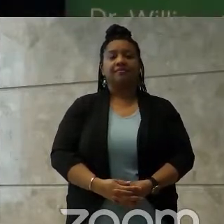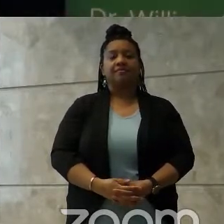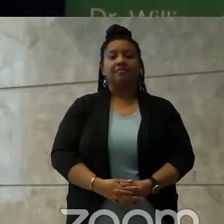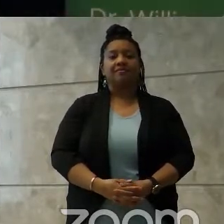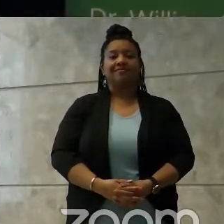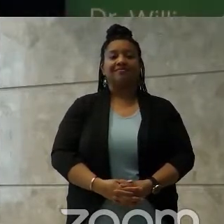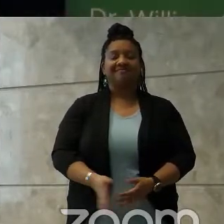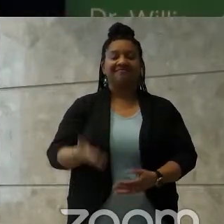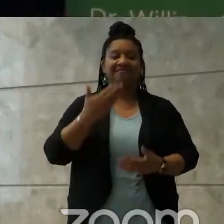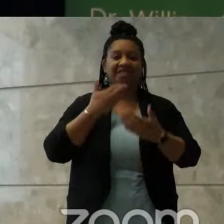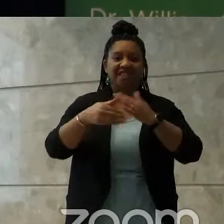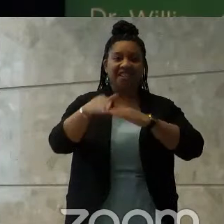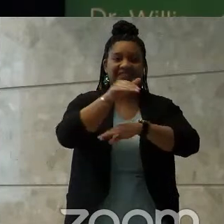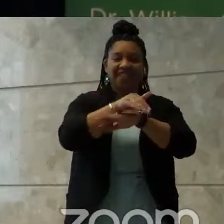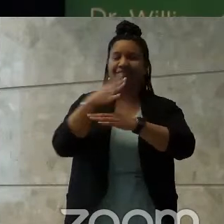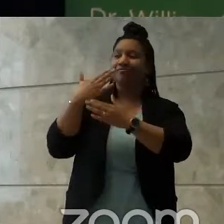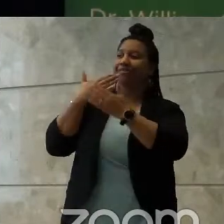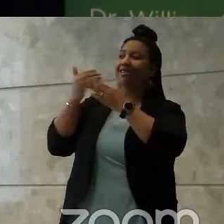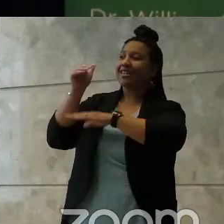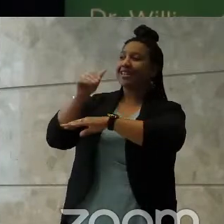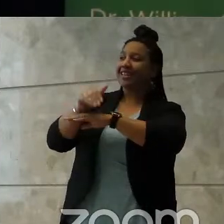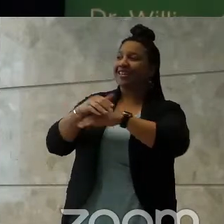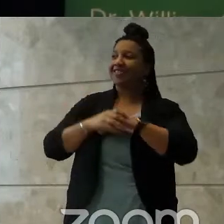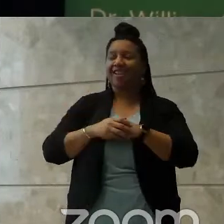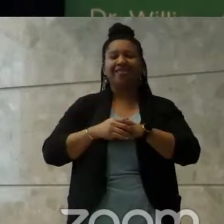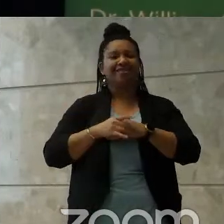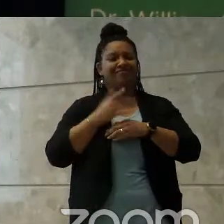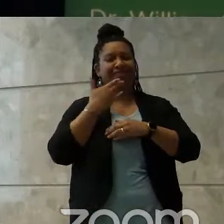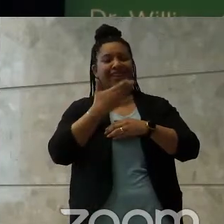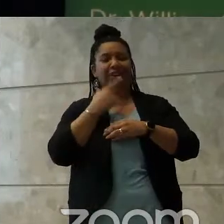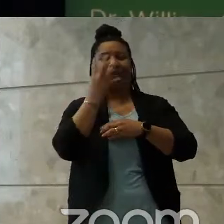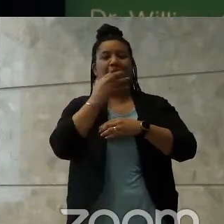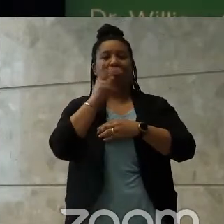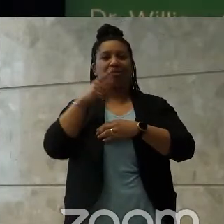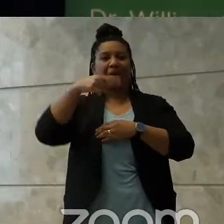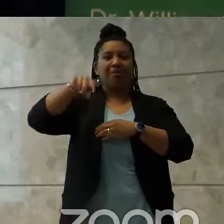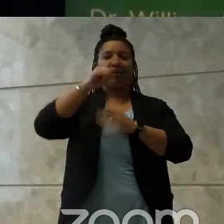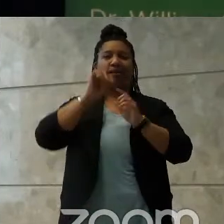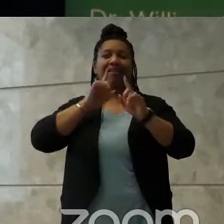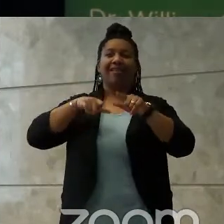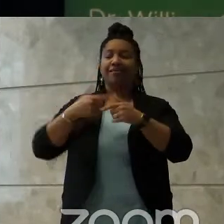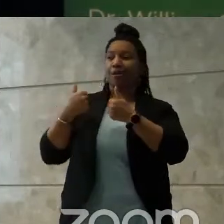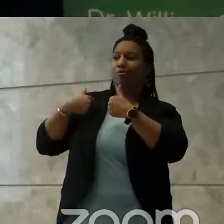Good evening. Oh, there, you warmed them up. You warmed them up.